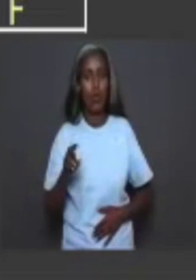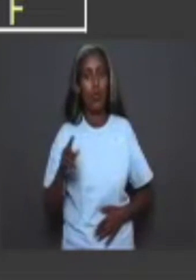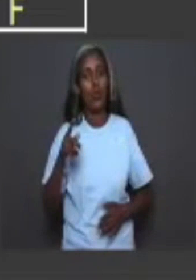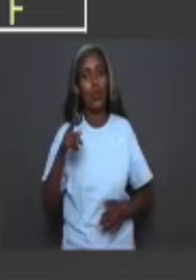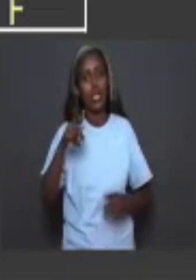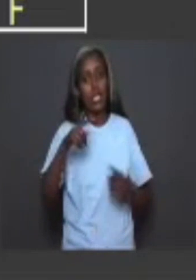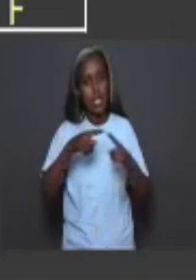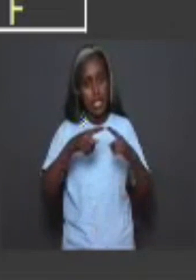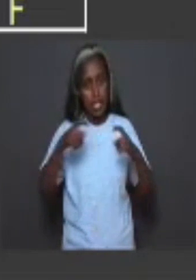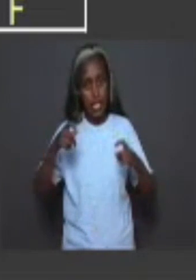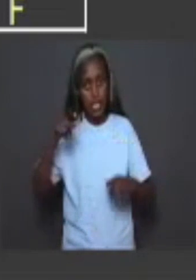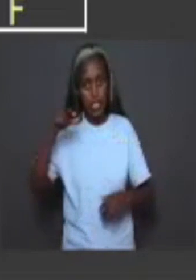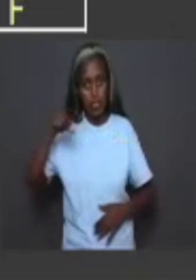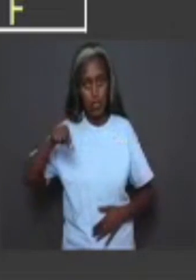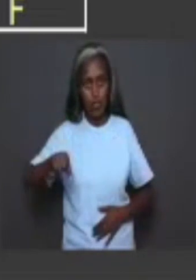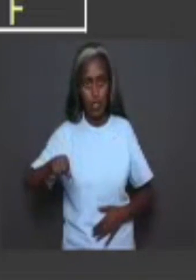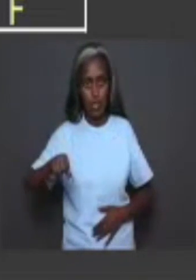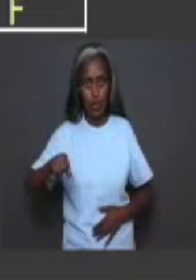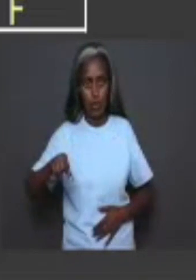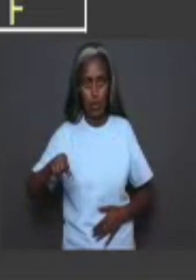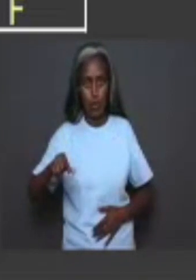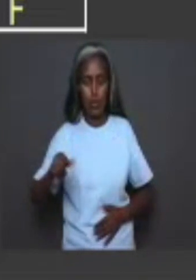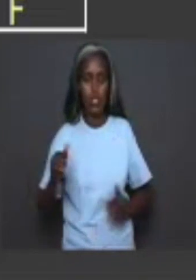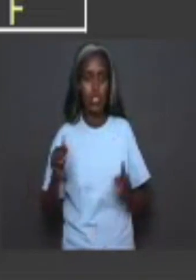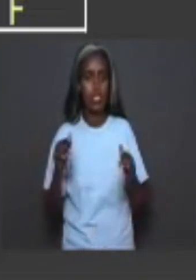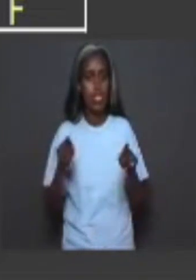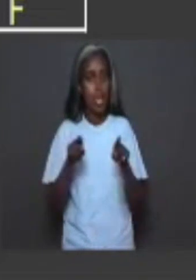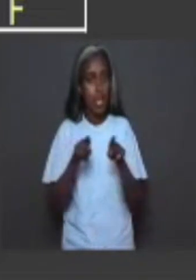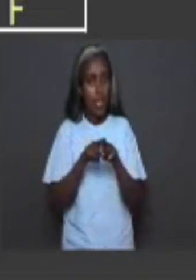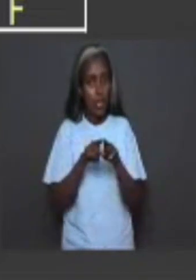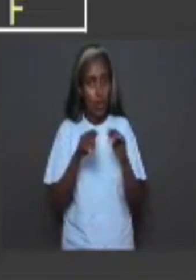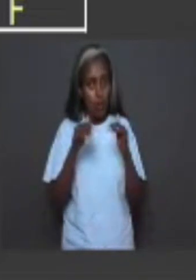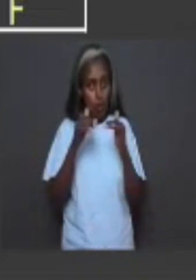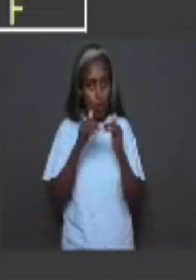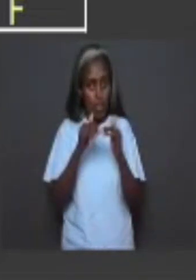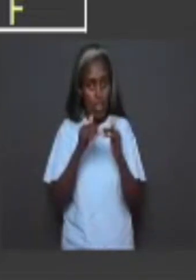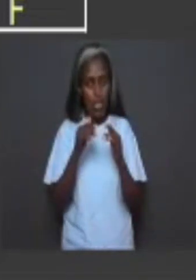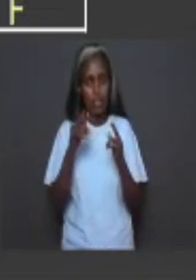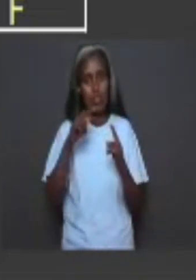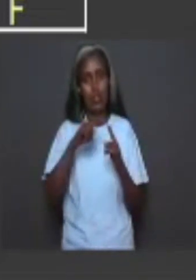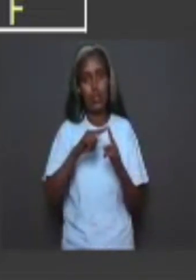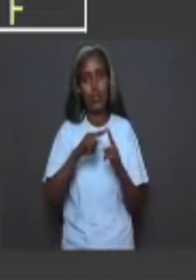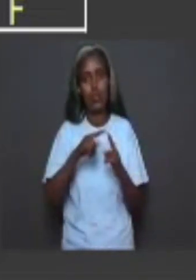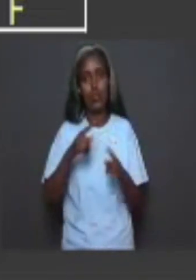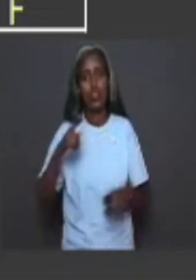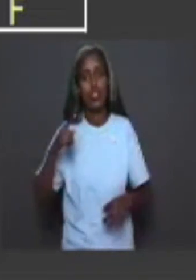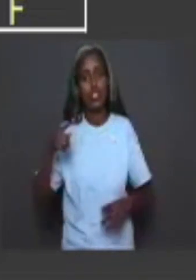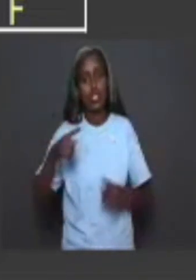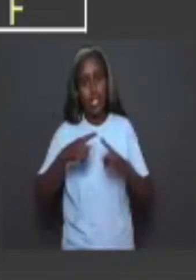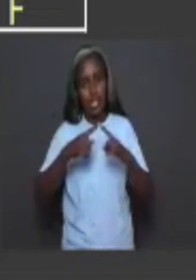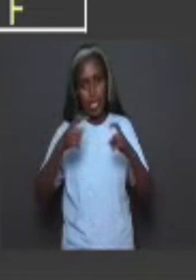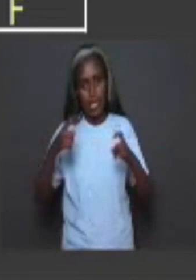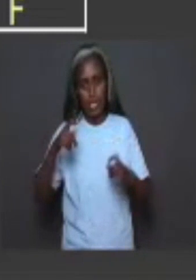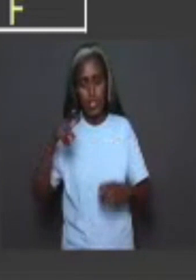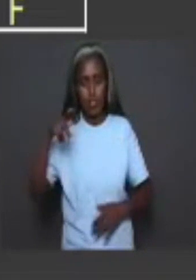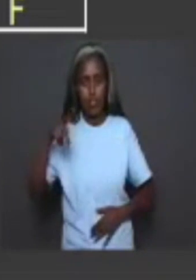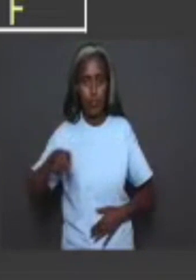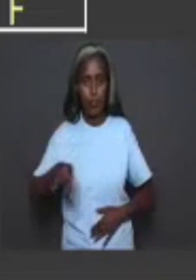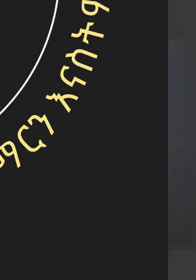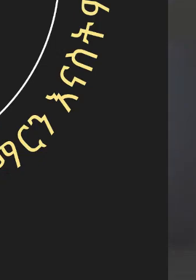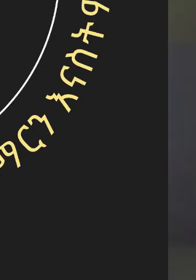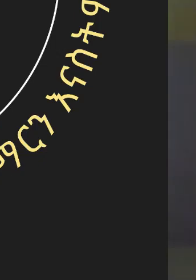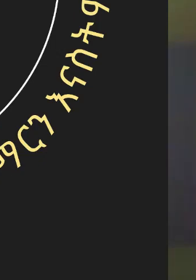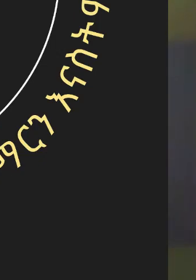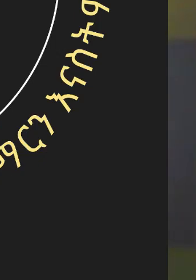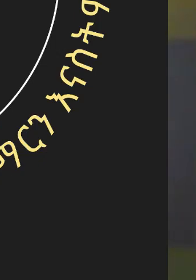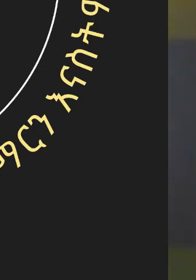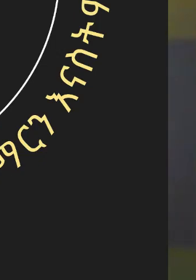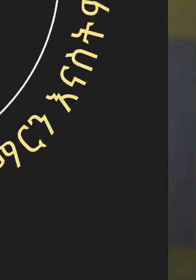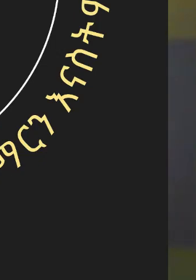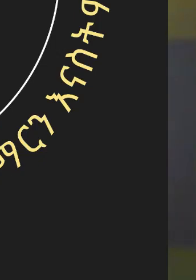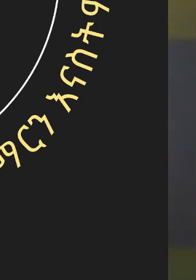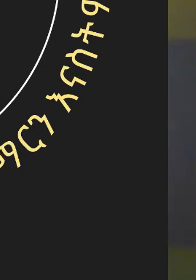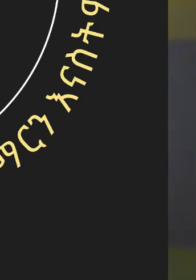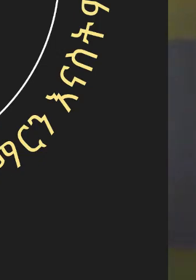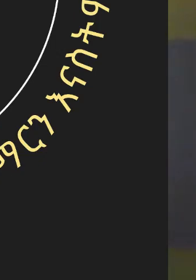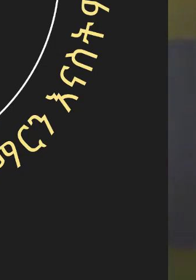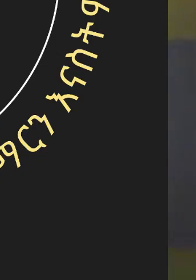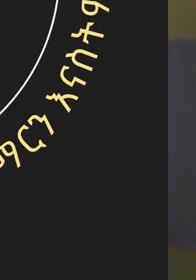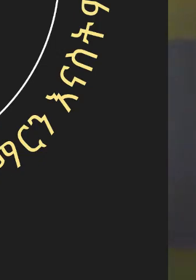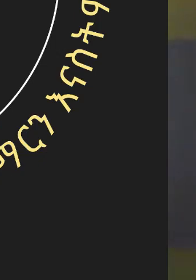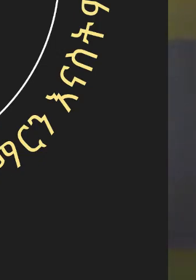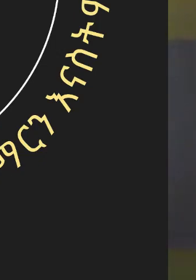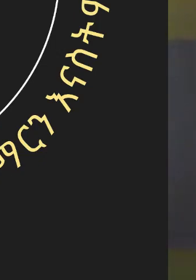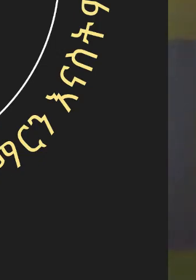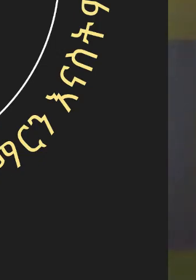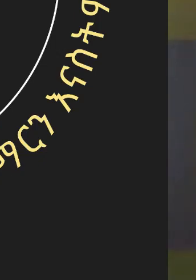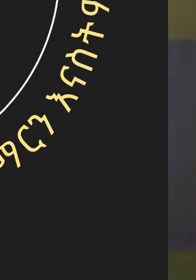of Q is equivalent to the negation of P and Q. We